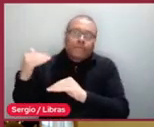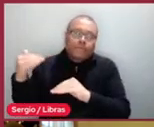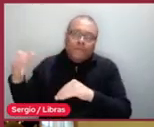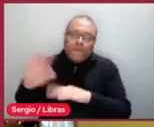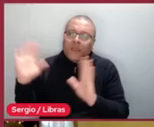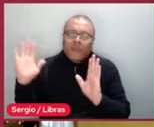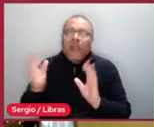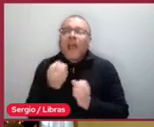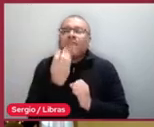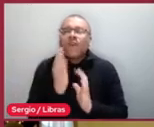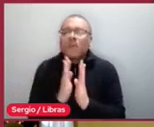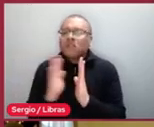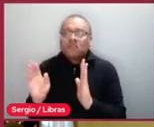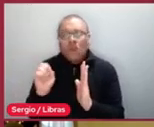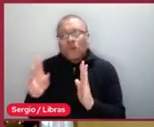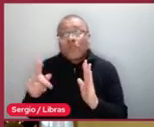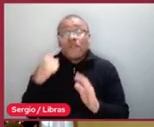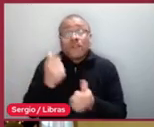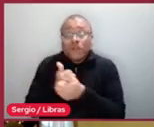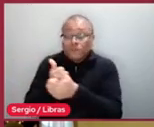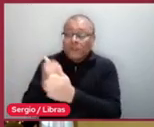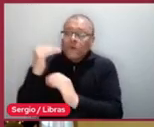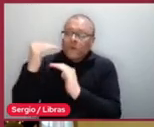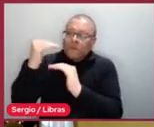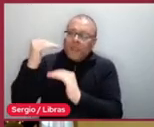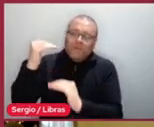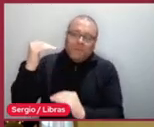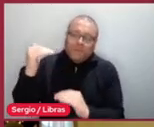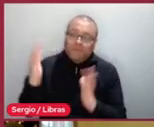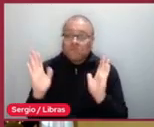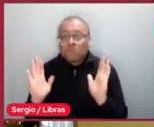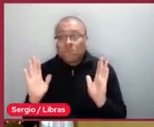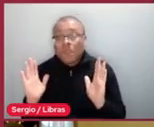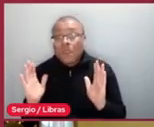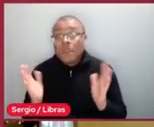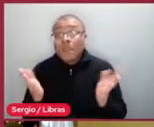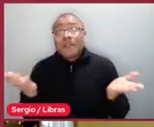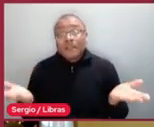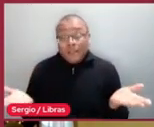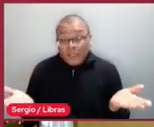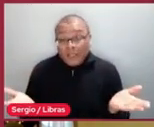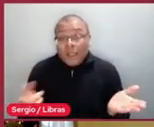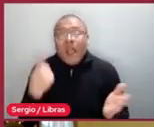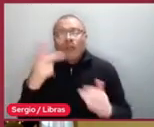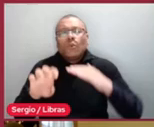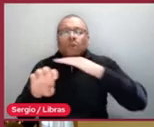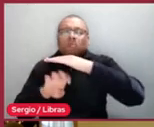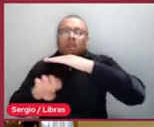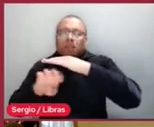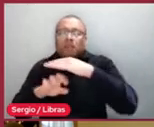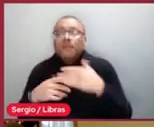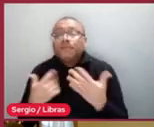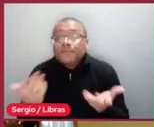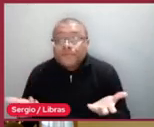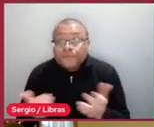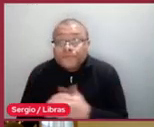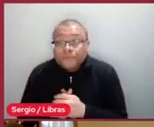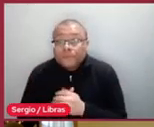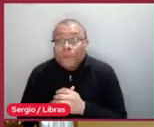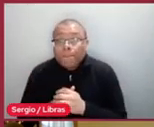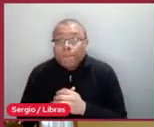and that's okay, it works. Okay, so now our company grew,